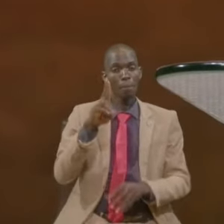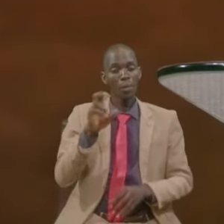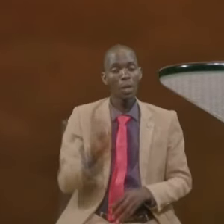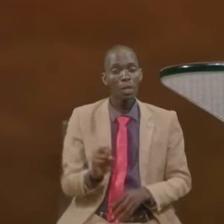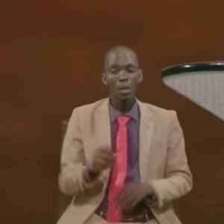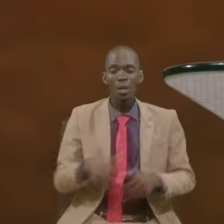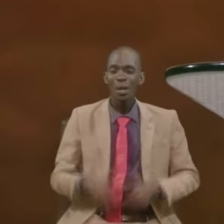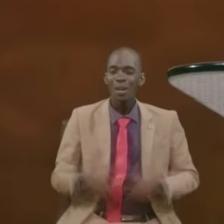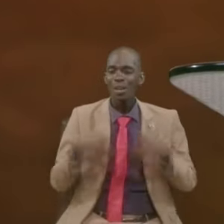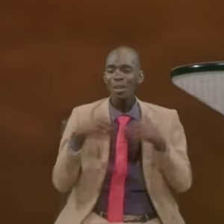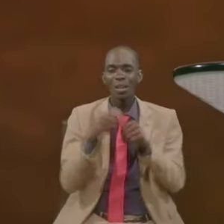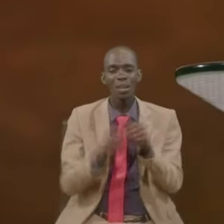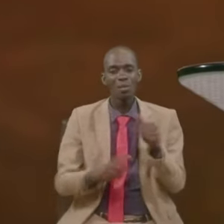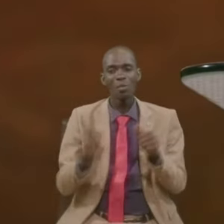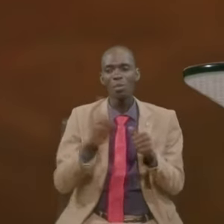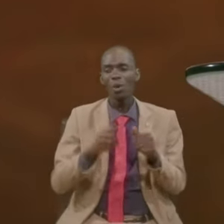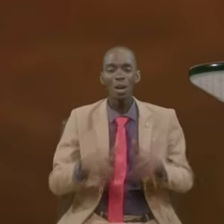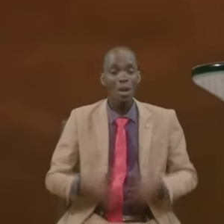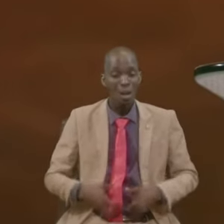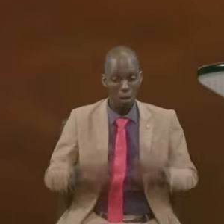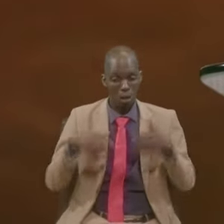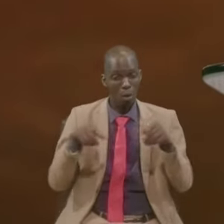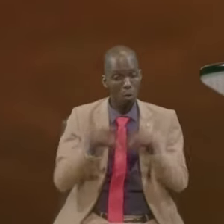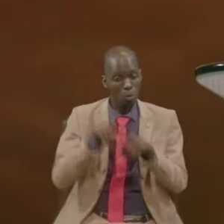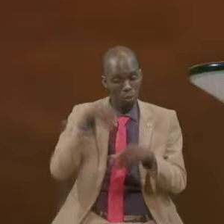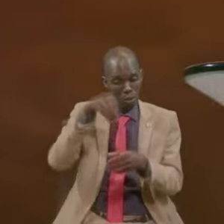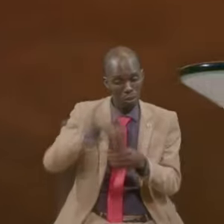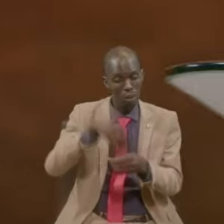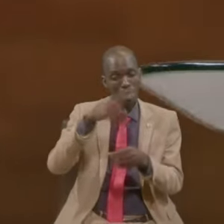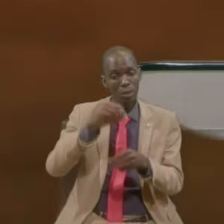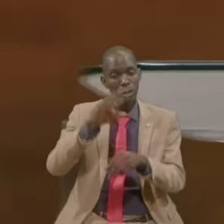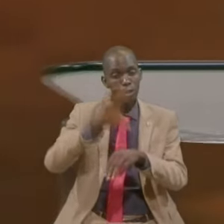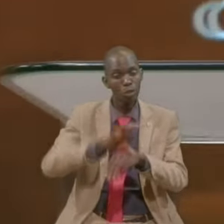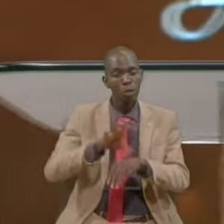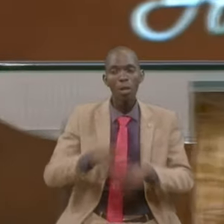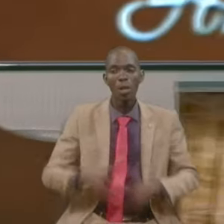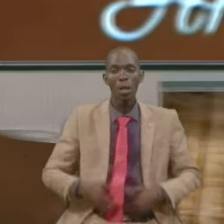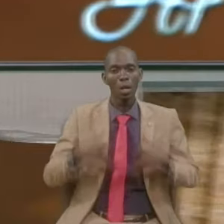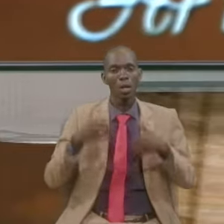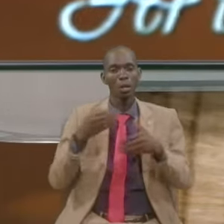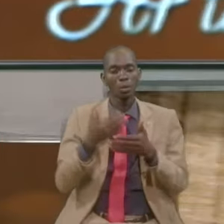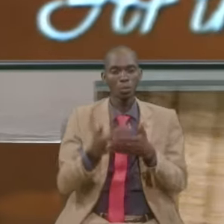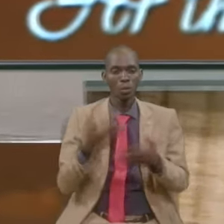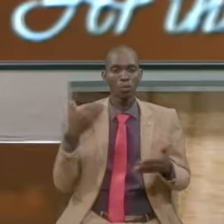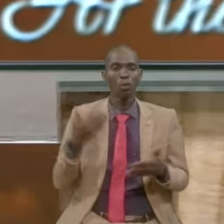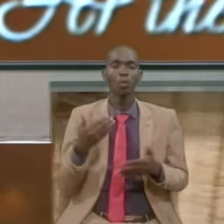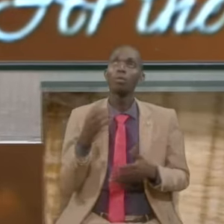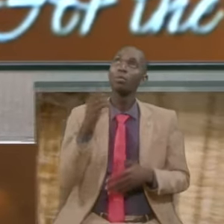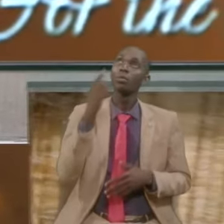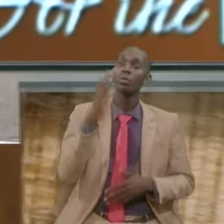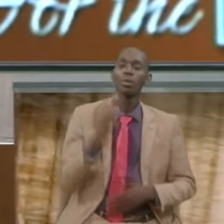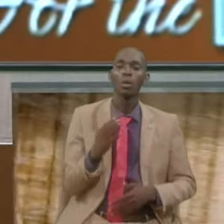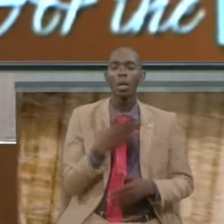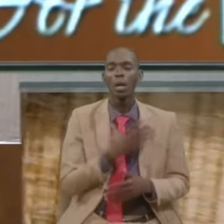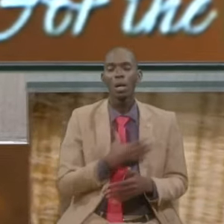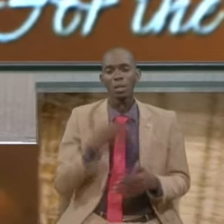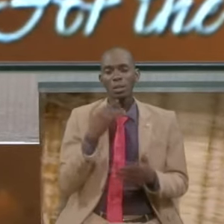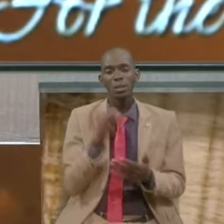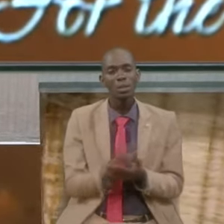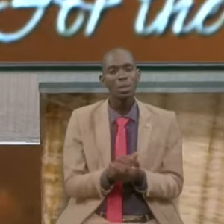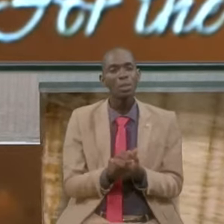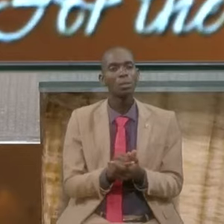anger anywhere, the anger in the church, anger in the presence of no. It says, my